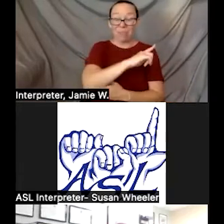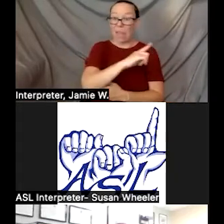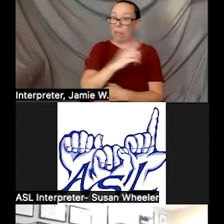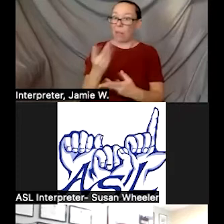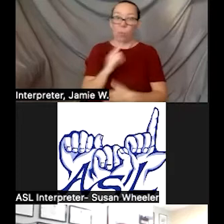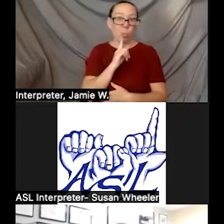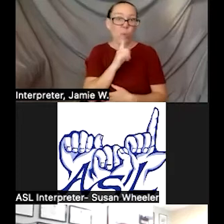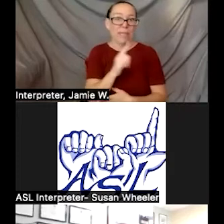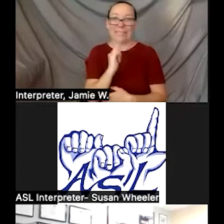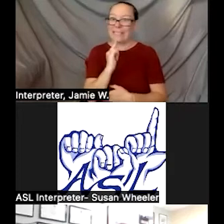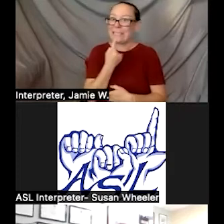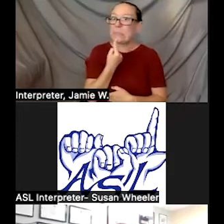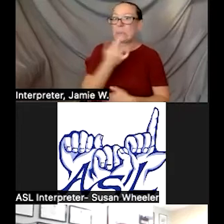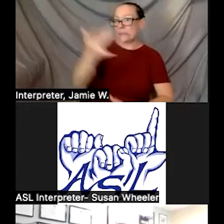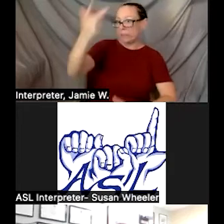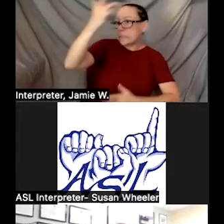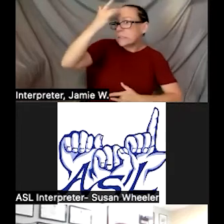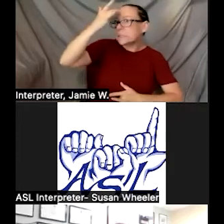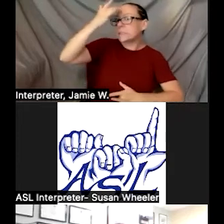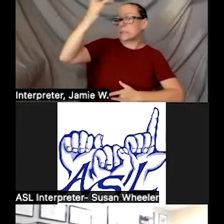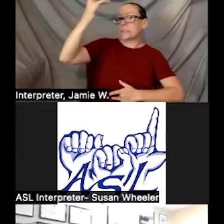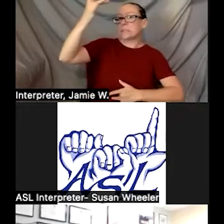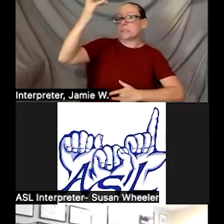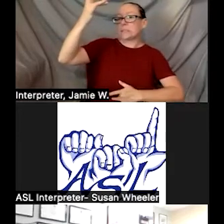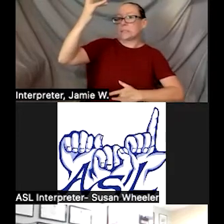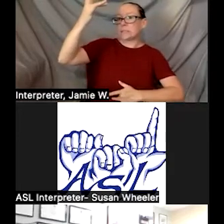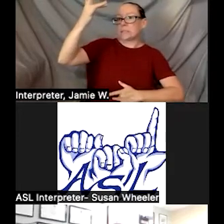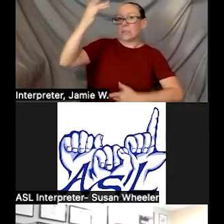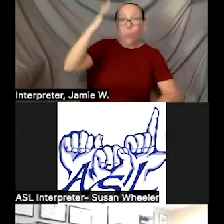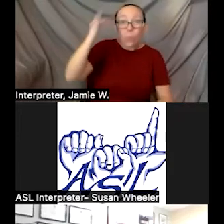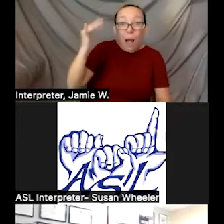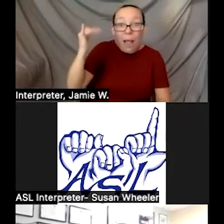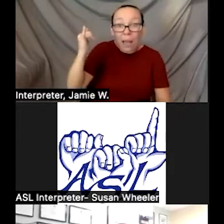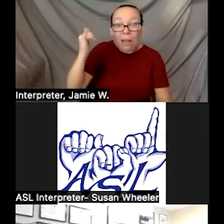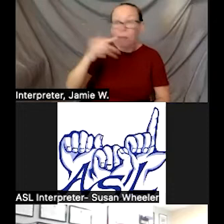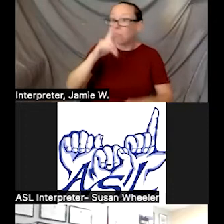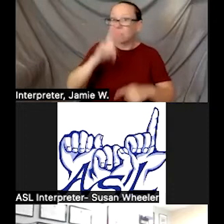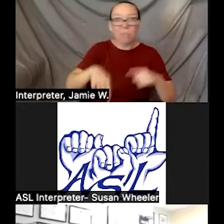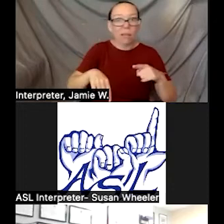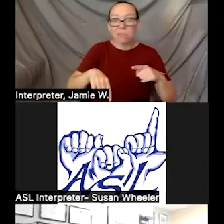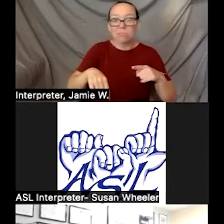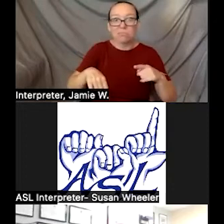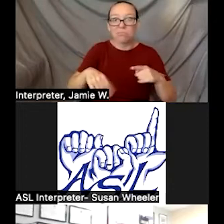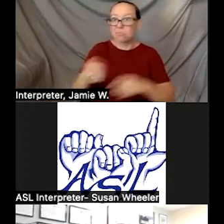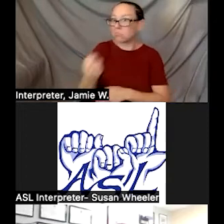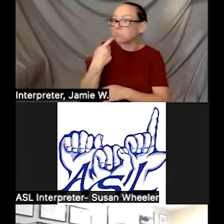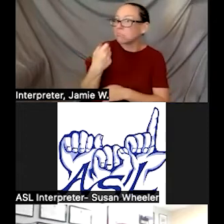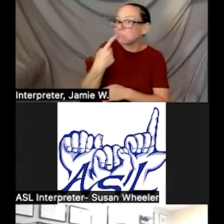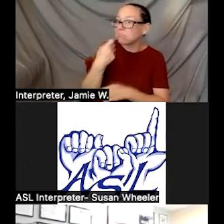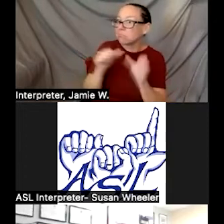serious infections that were in part due to the fact that they couldn't maintain their medication. Next.